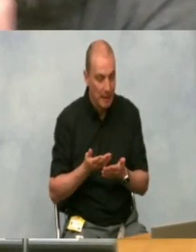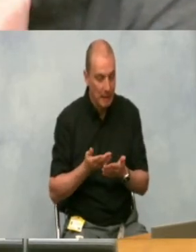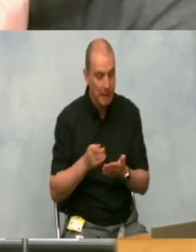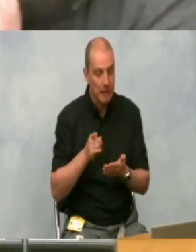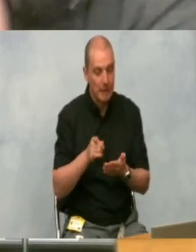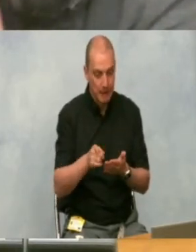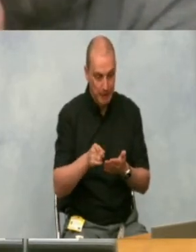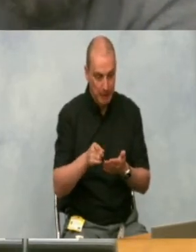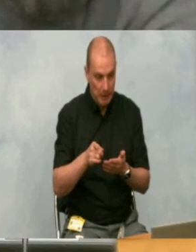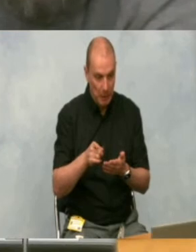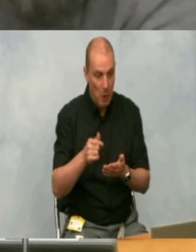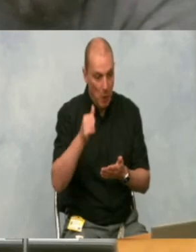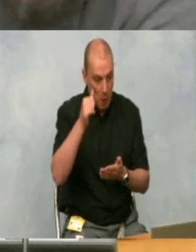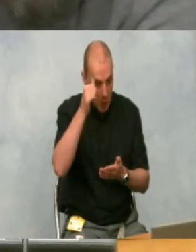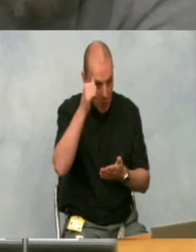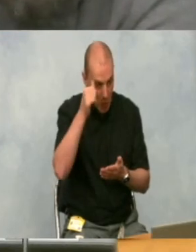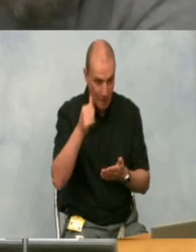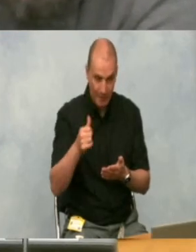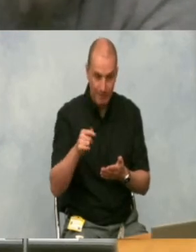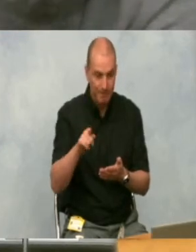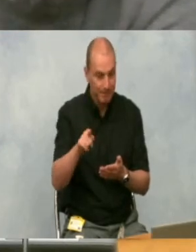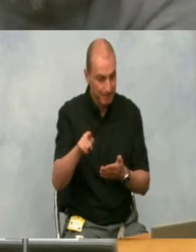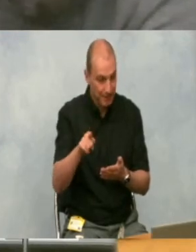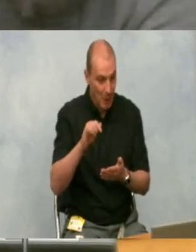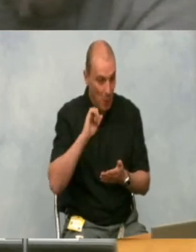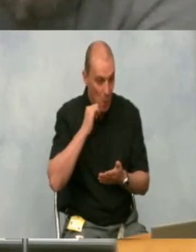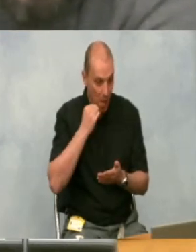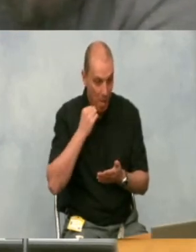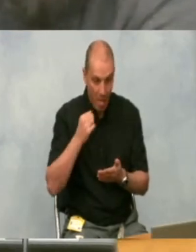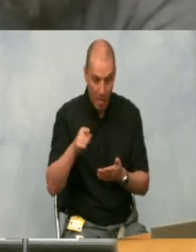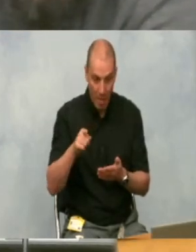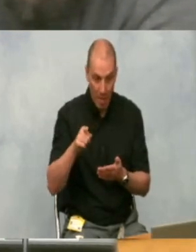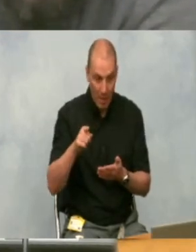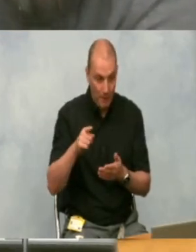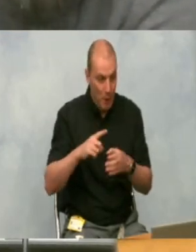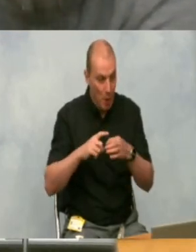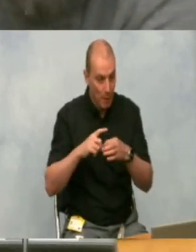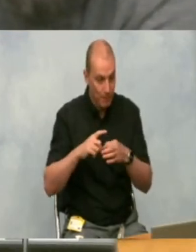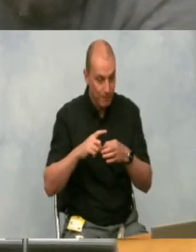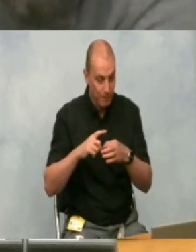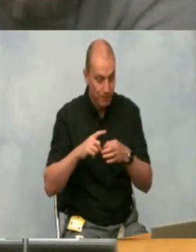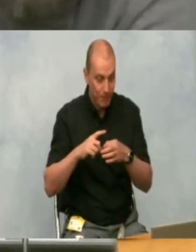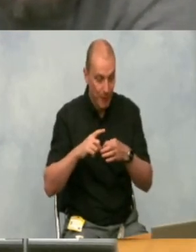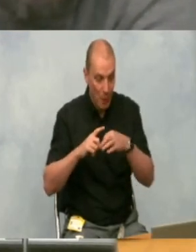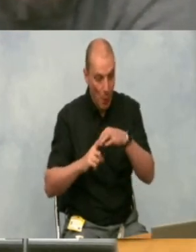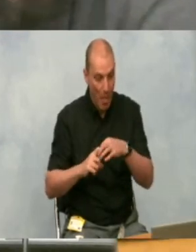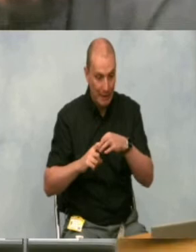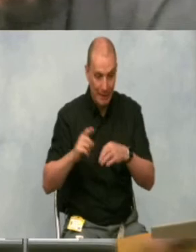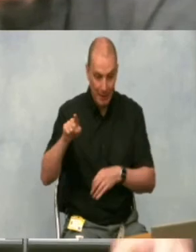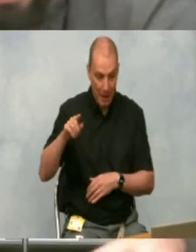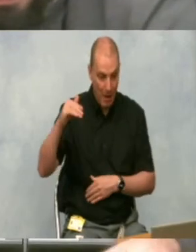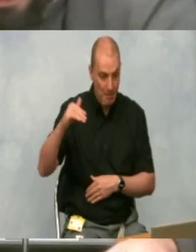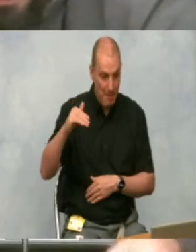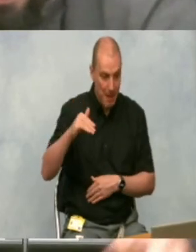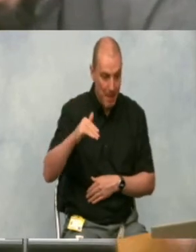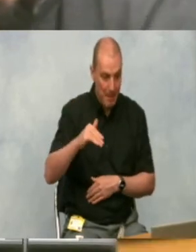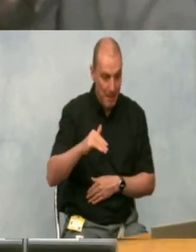a soon-to-be dilapidated, surplus to use, complex to redevelop asset.